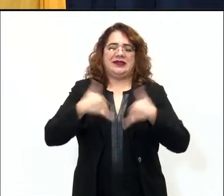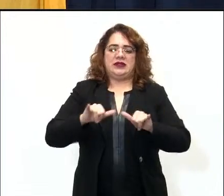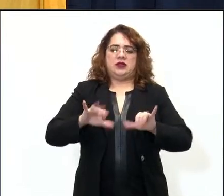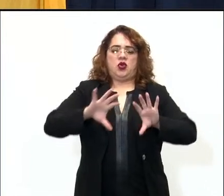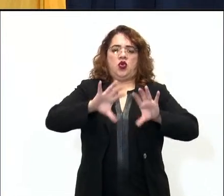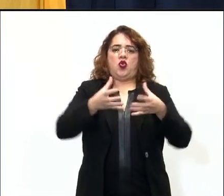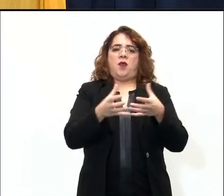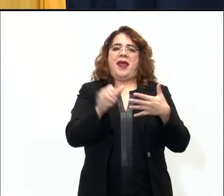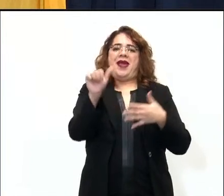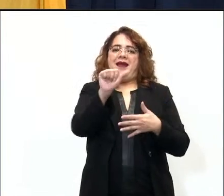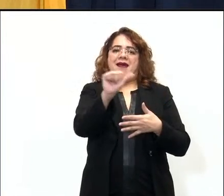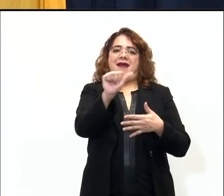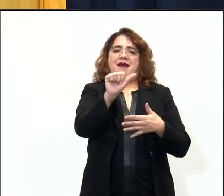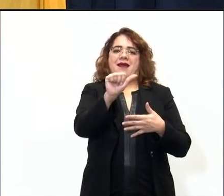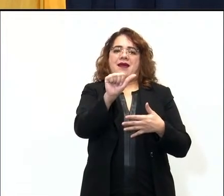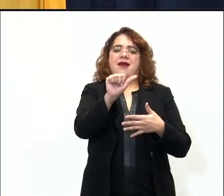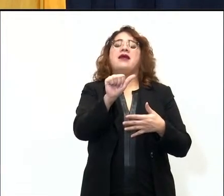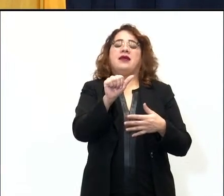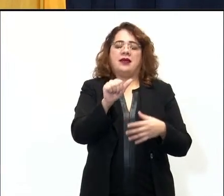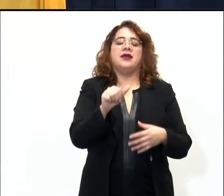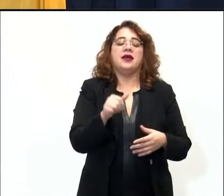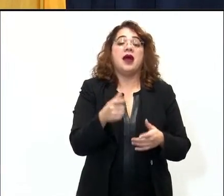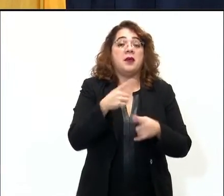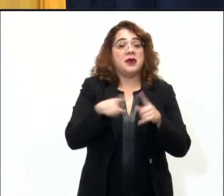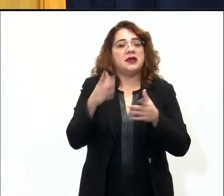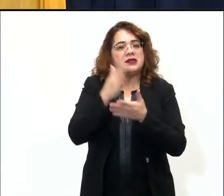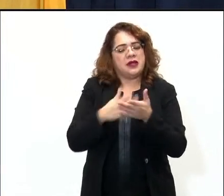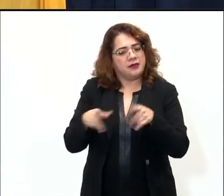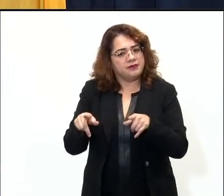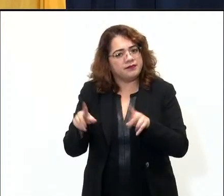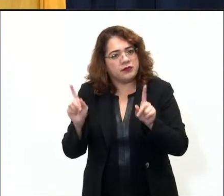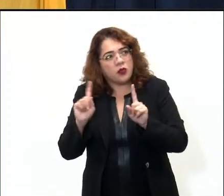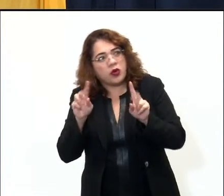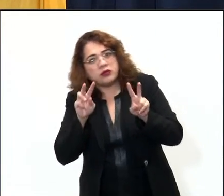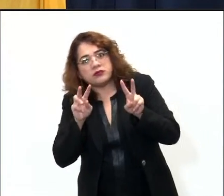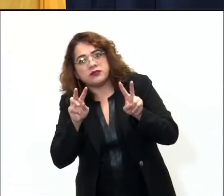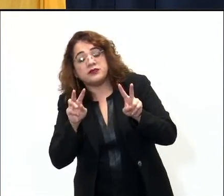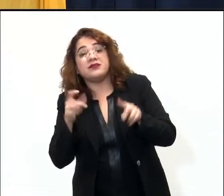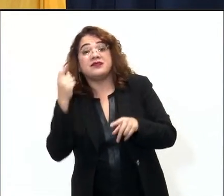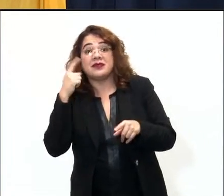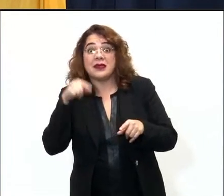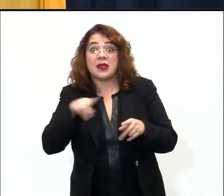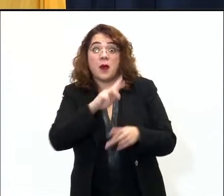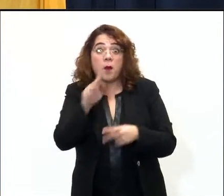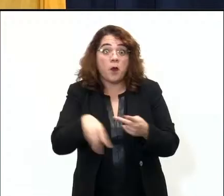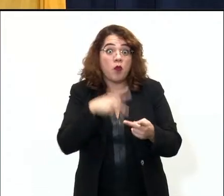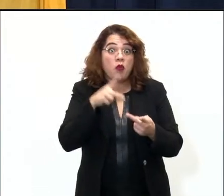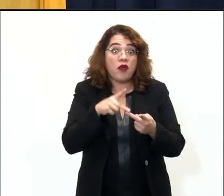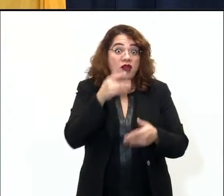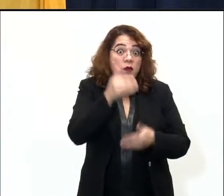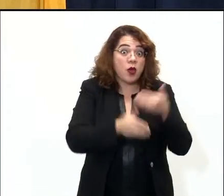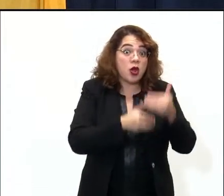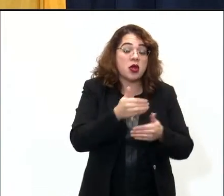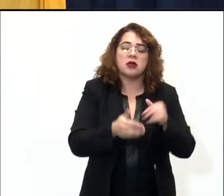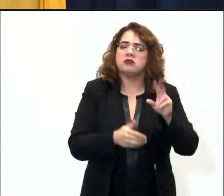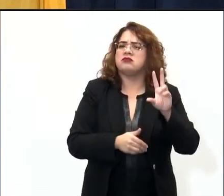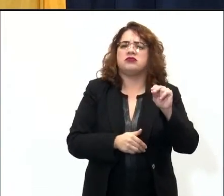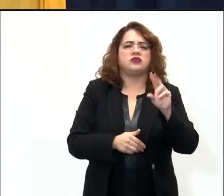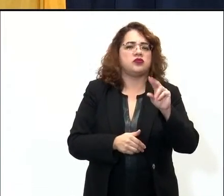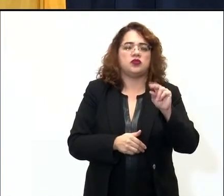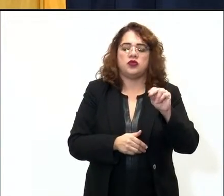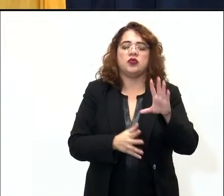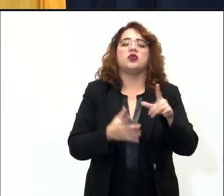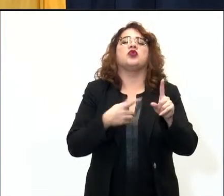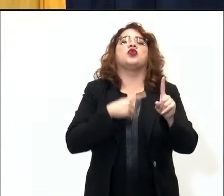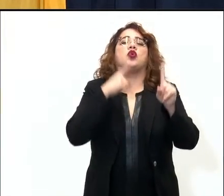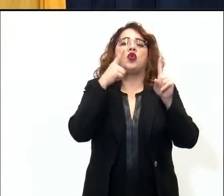going to close that gap. And it's important to note that this is not a perfect process. We're trying to get through everyone as best